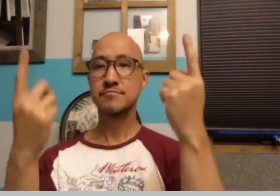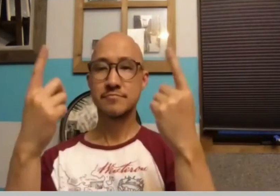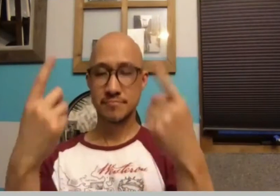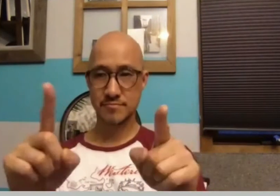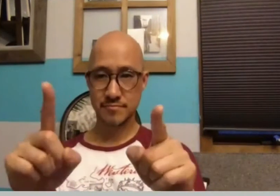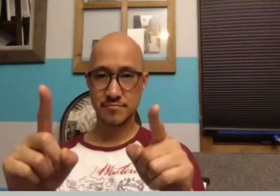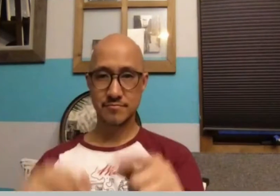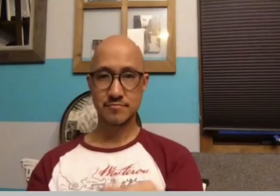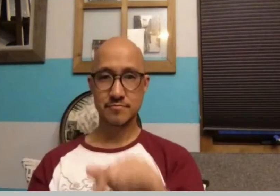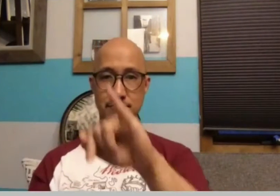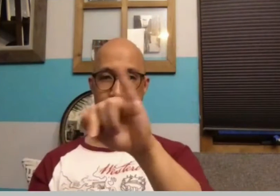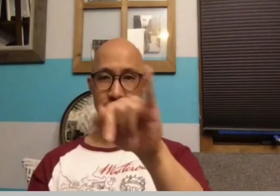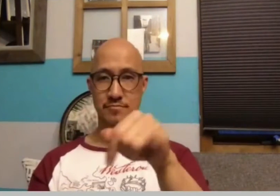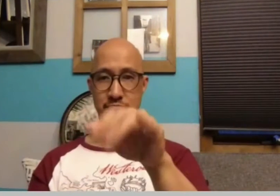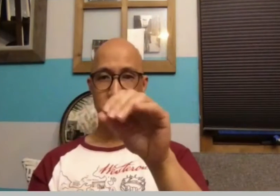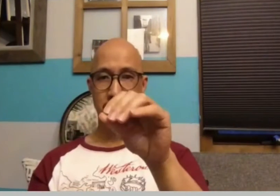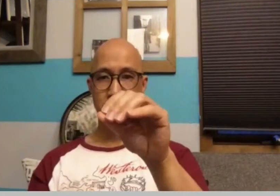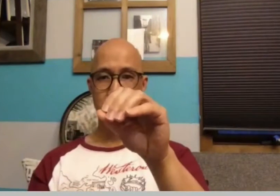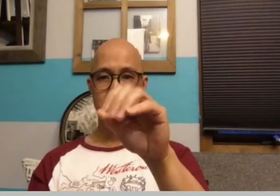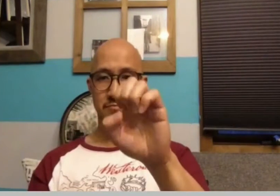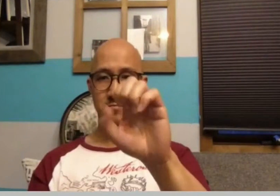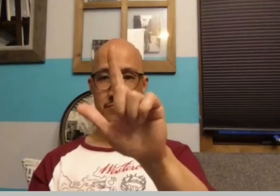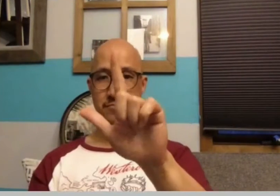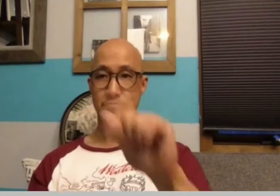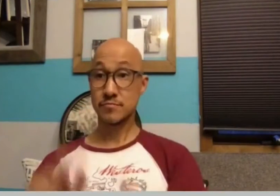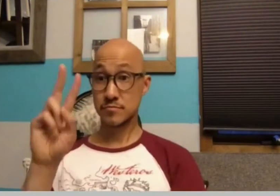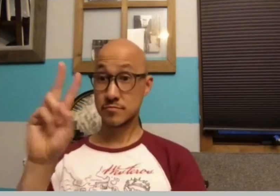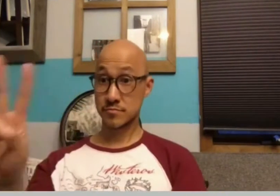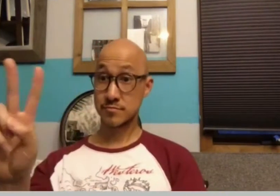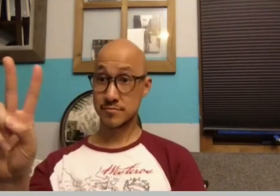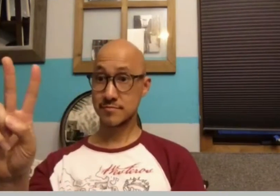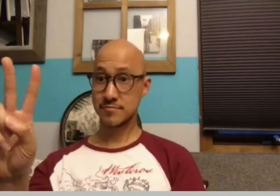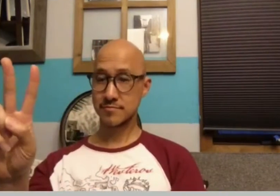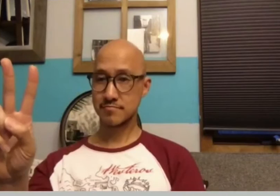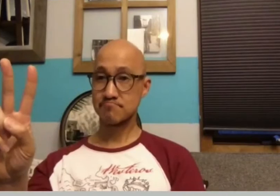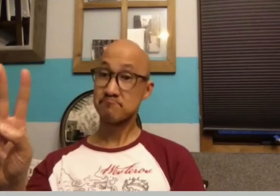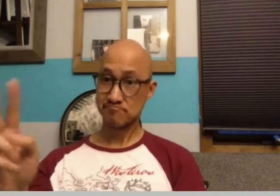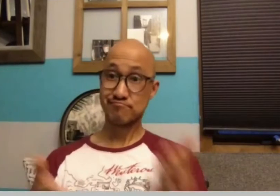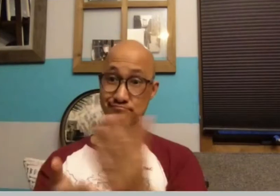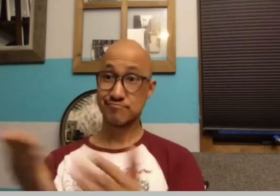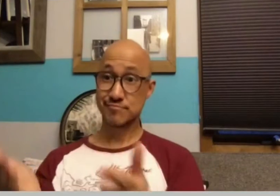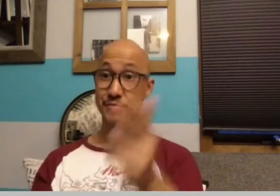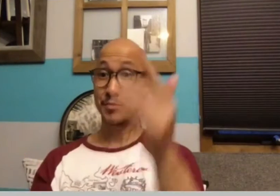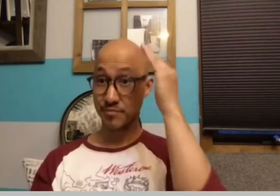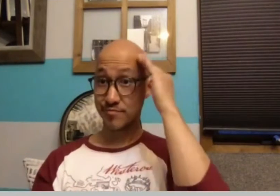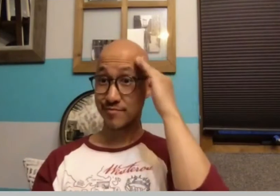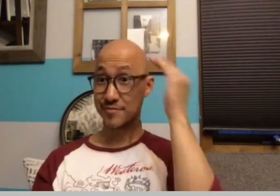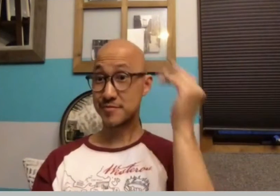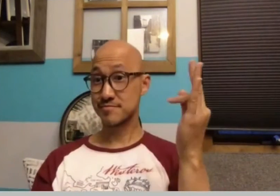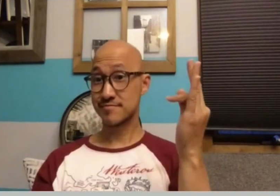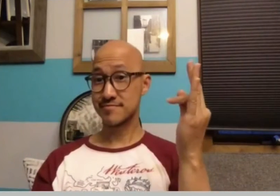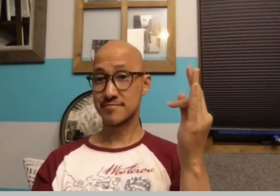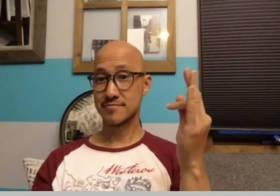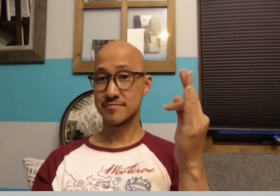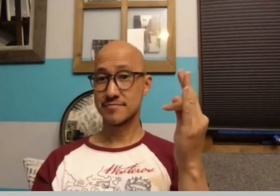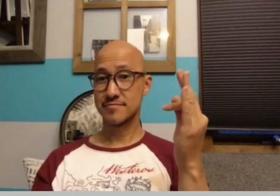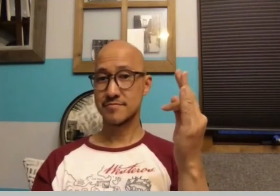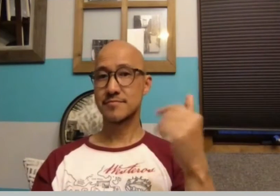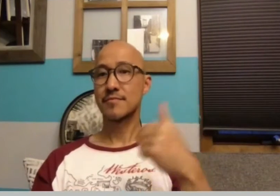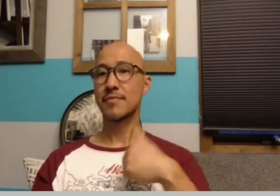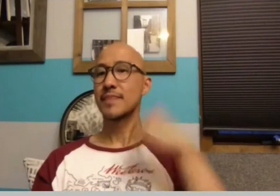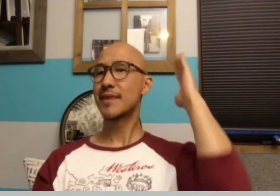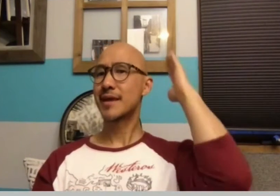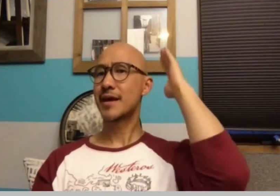Joel chapter 2, it's a scripture we're all very familiar with, especially when any of us have gone to the Coming of the Kingdom study. He says, I will pour out my spirit